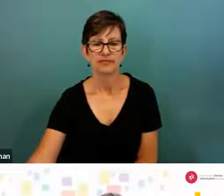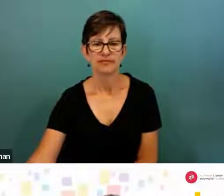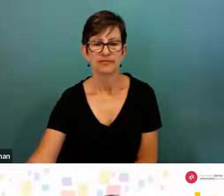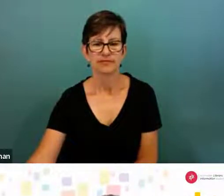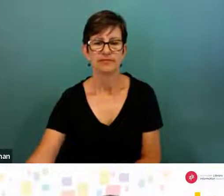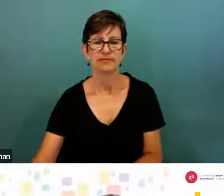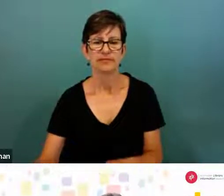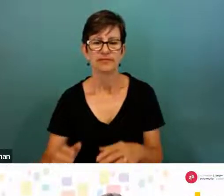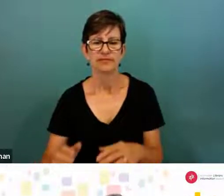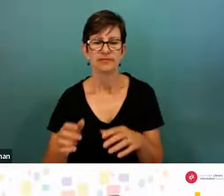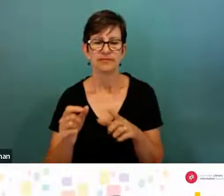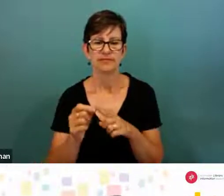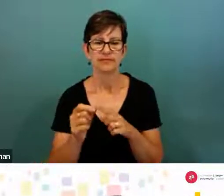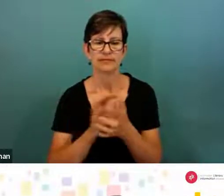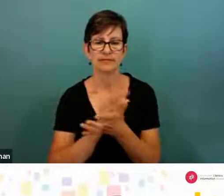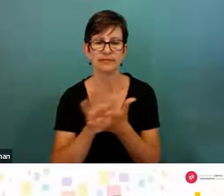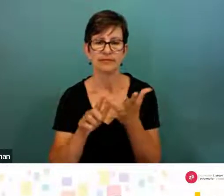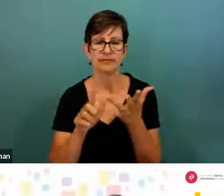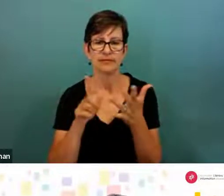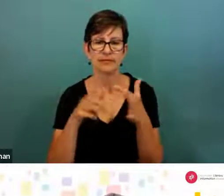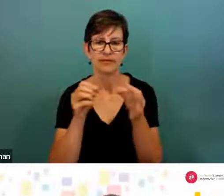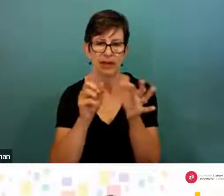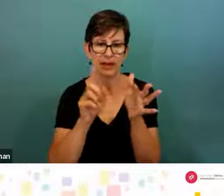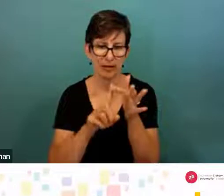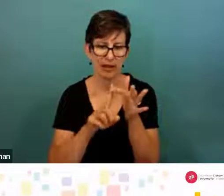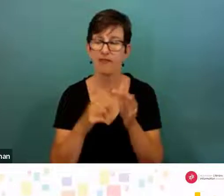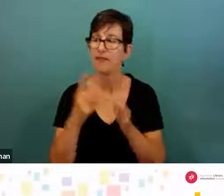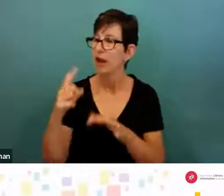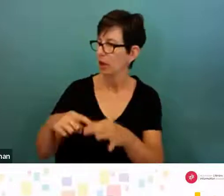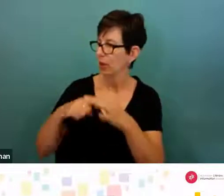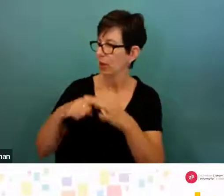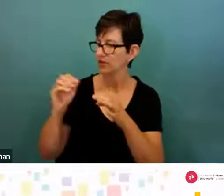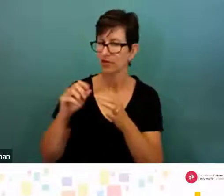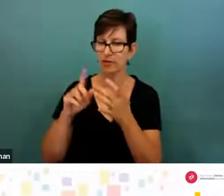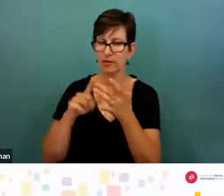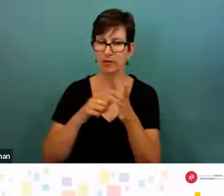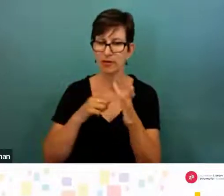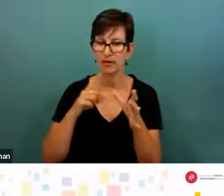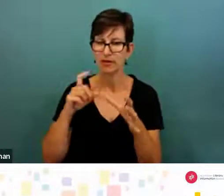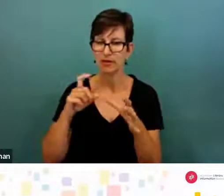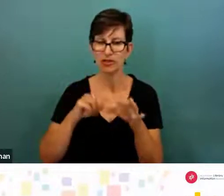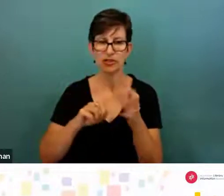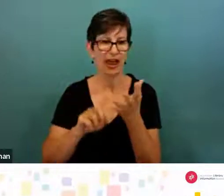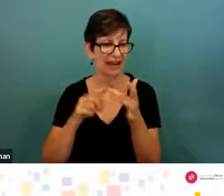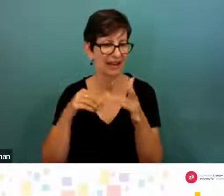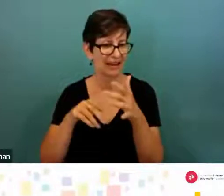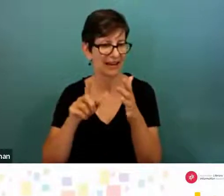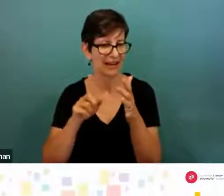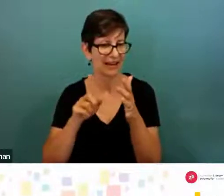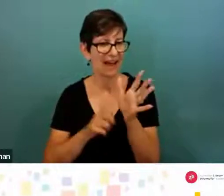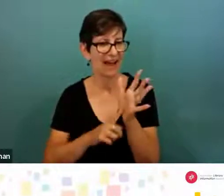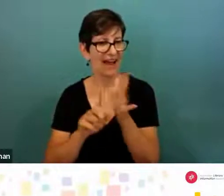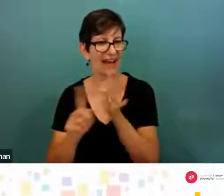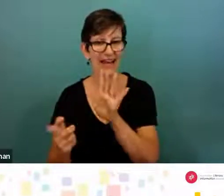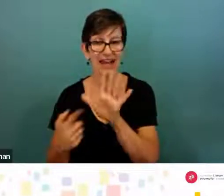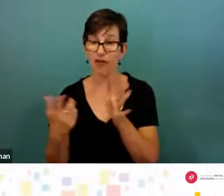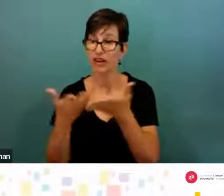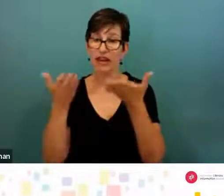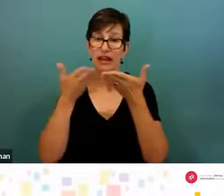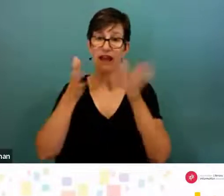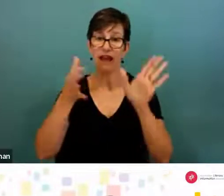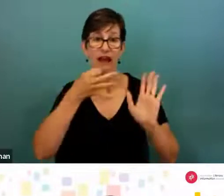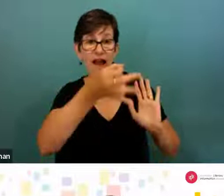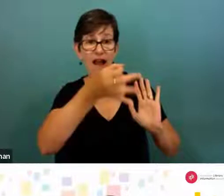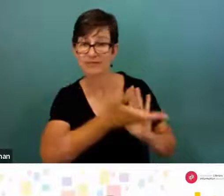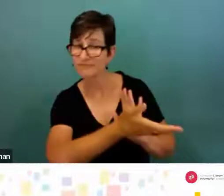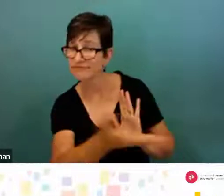I had a question. There's a question from Jackie at ALIA, and it's an open question to all of the panelists.